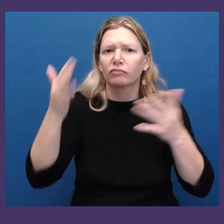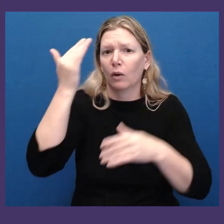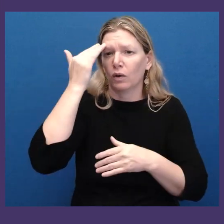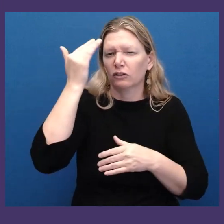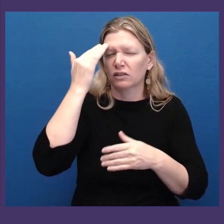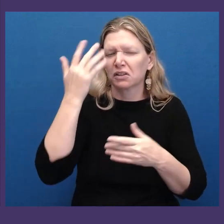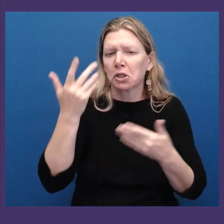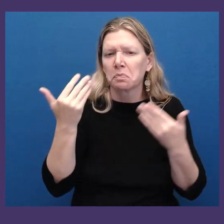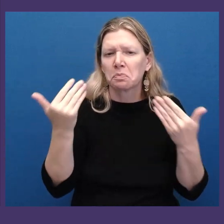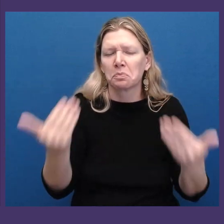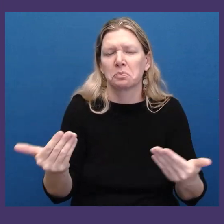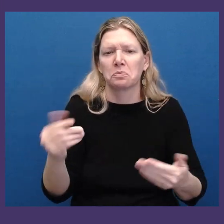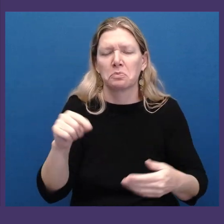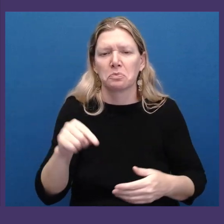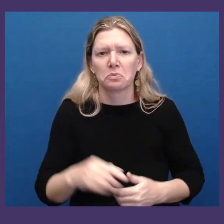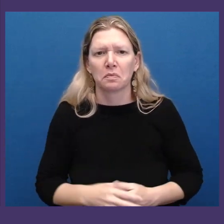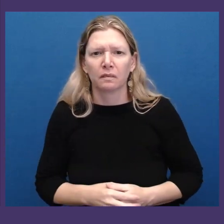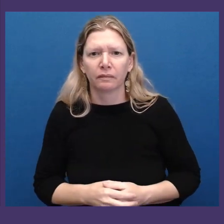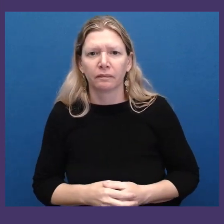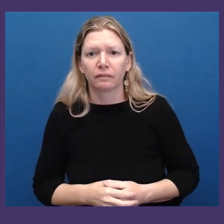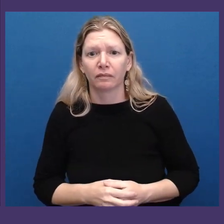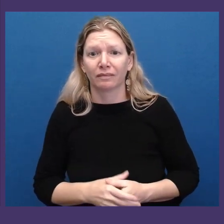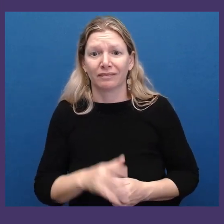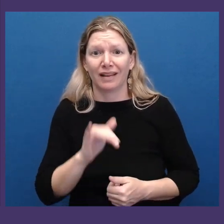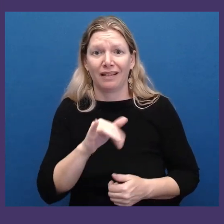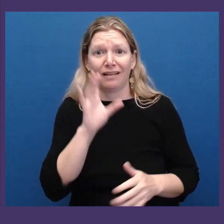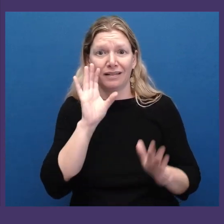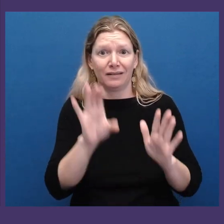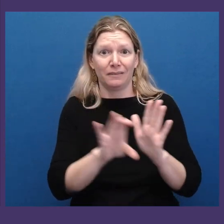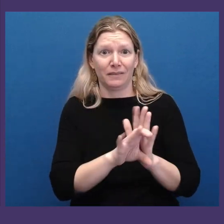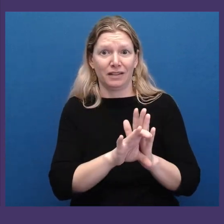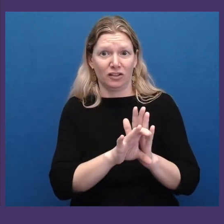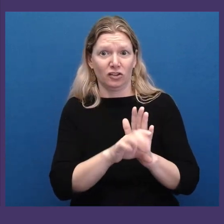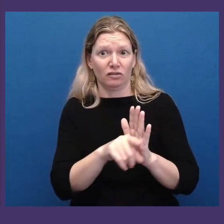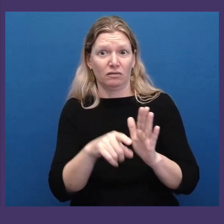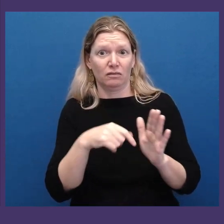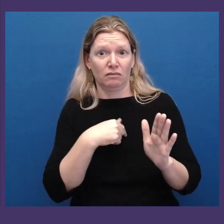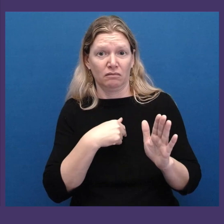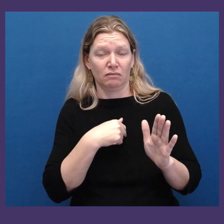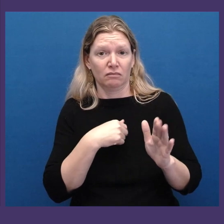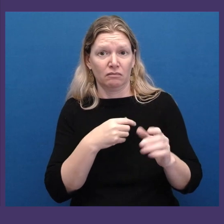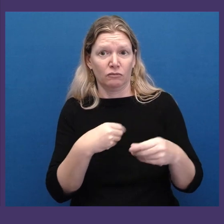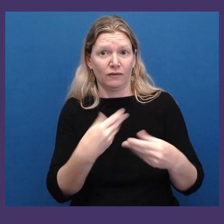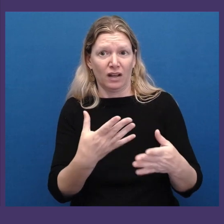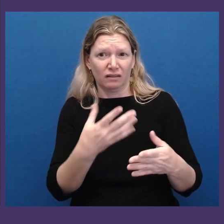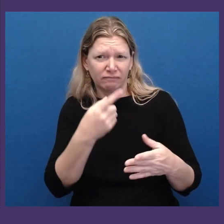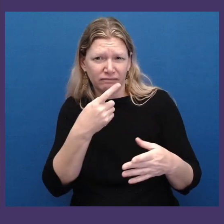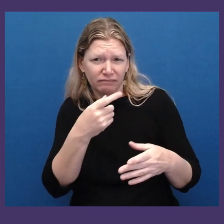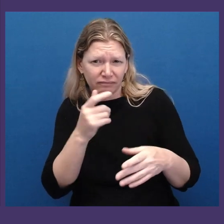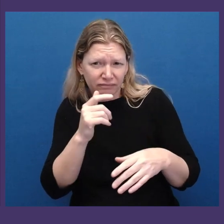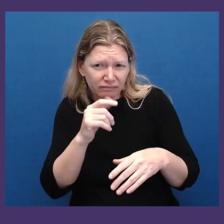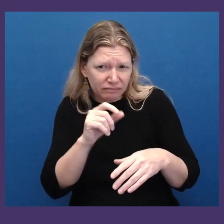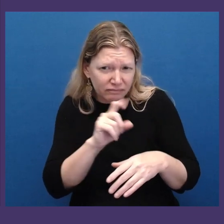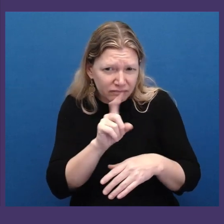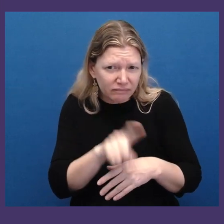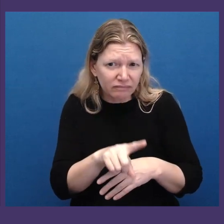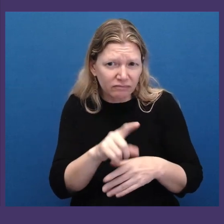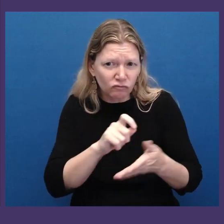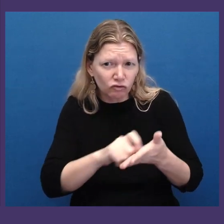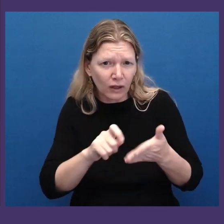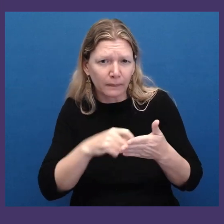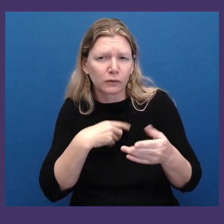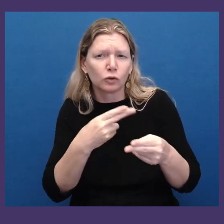Based on the image I provided, can you write me a short blog post for day 21 of my campaign?